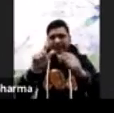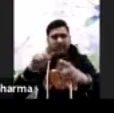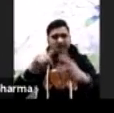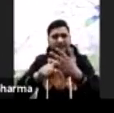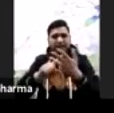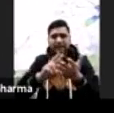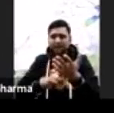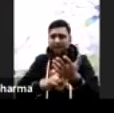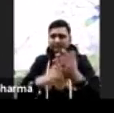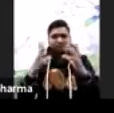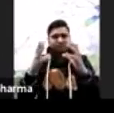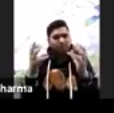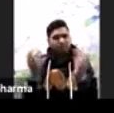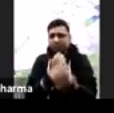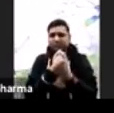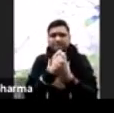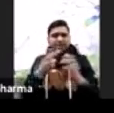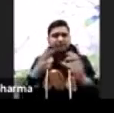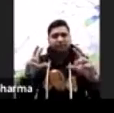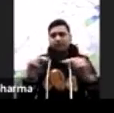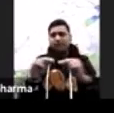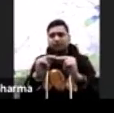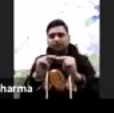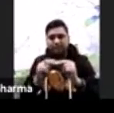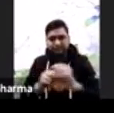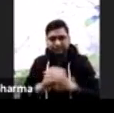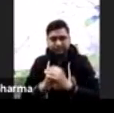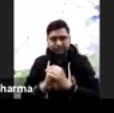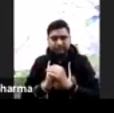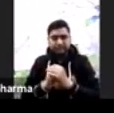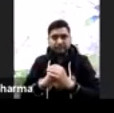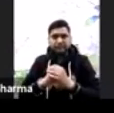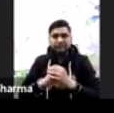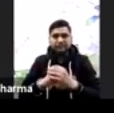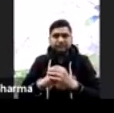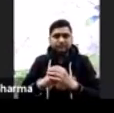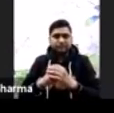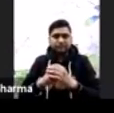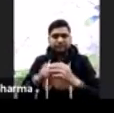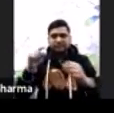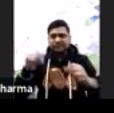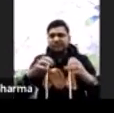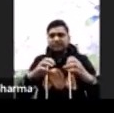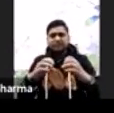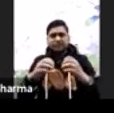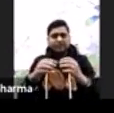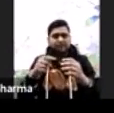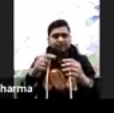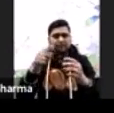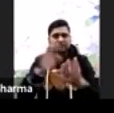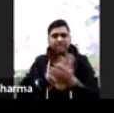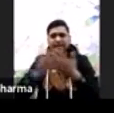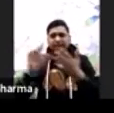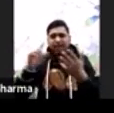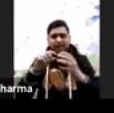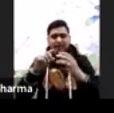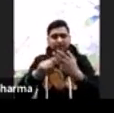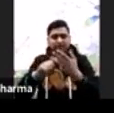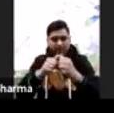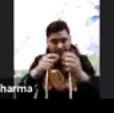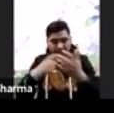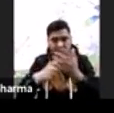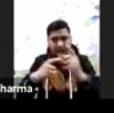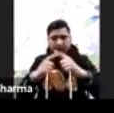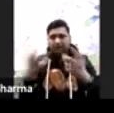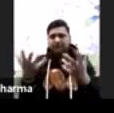and this is our opportunity. This is a way for us to put technology at the heart of bringing more equity and solving these